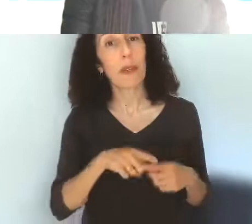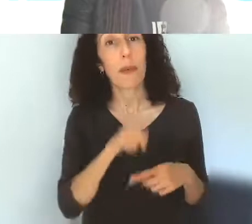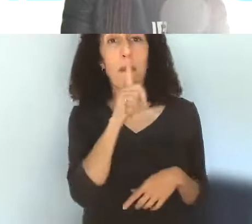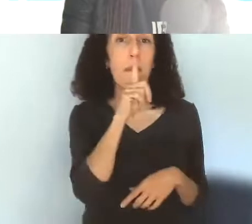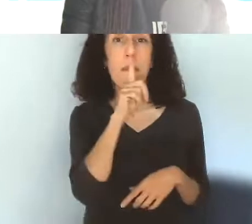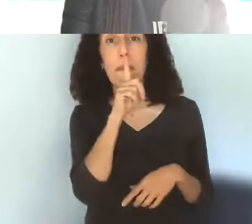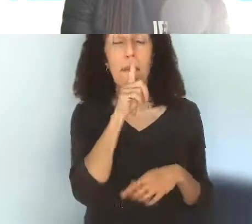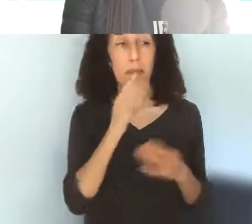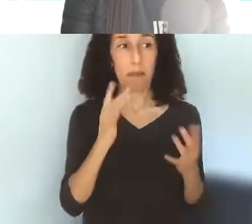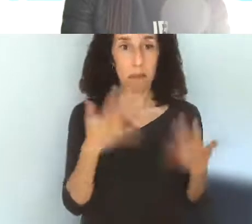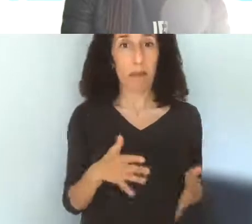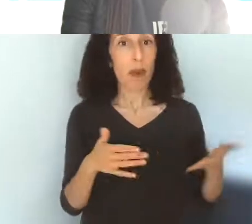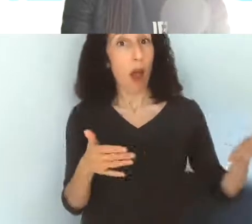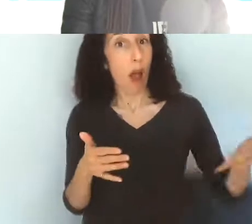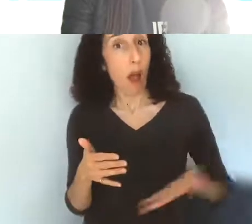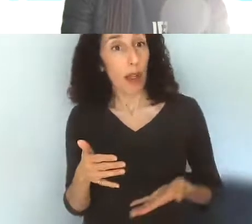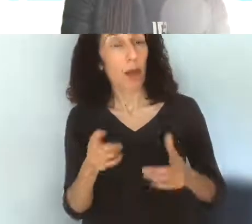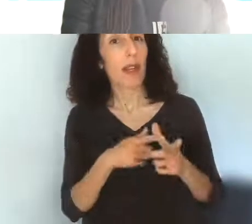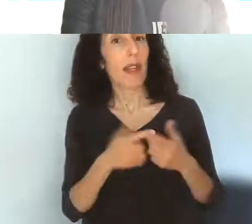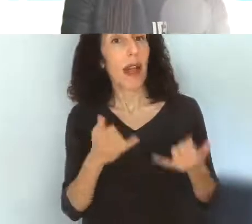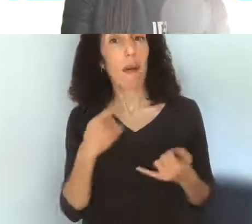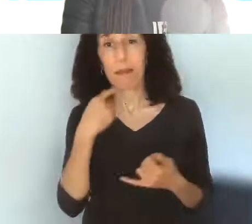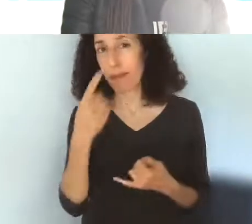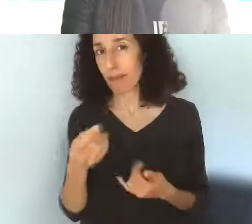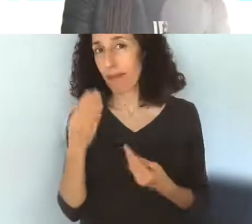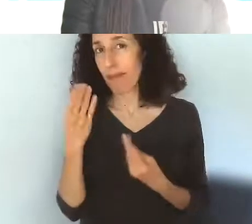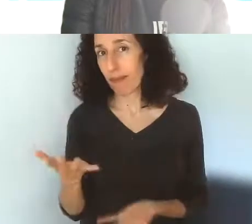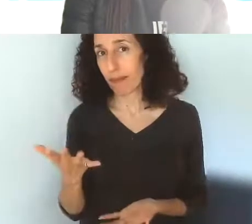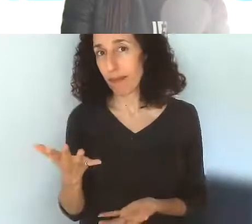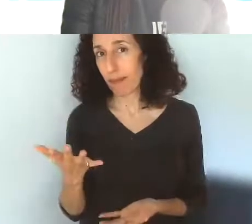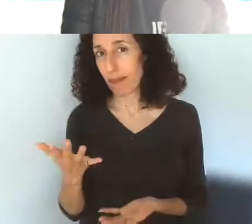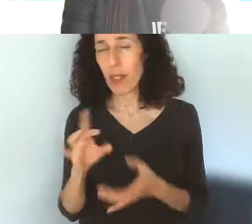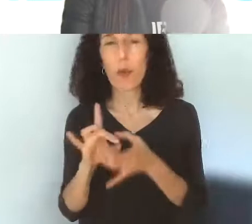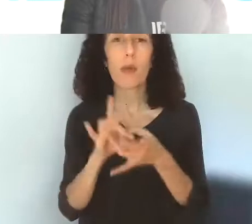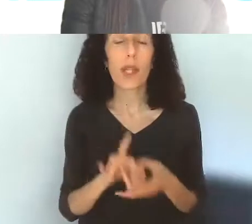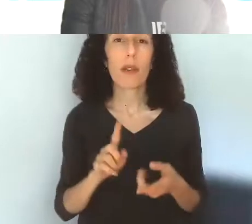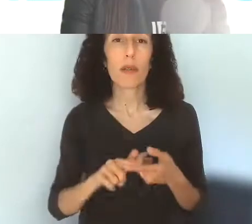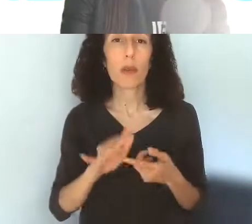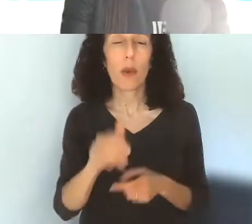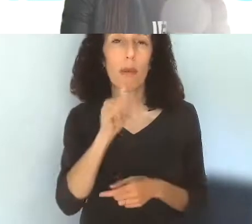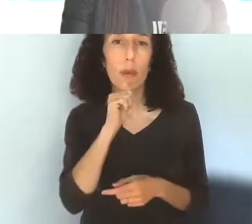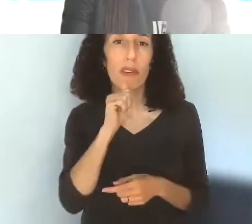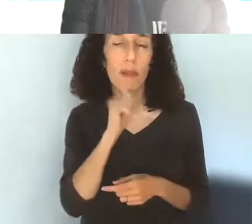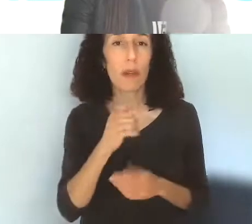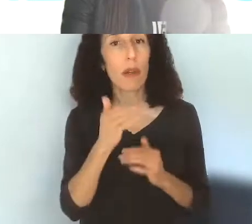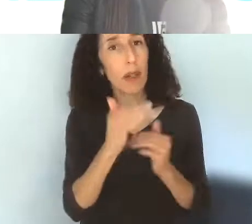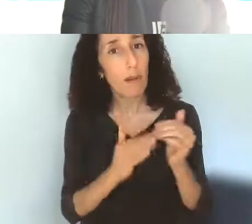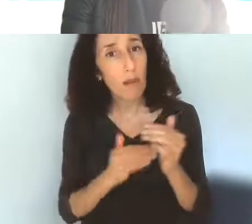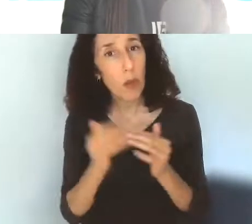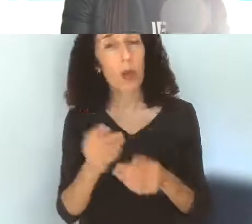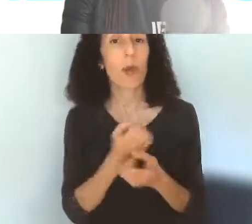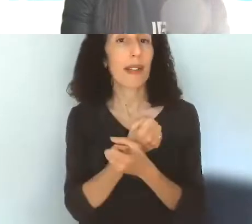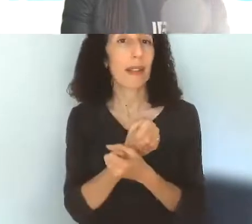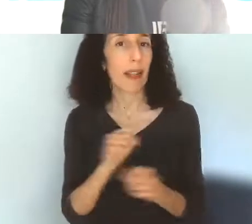that if someone's in an environment where they don't feel safe to disclose, that they shouldn't force themselves to do